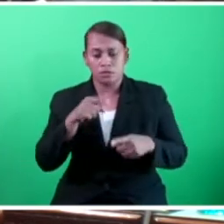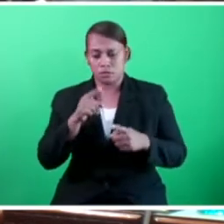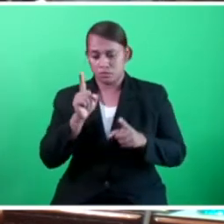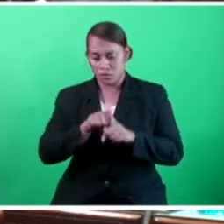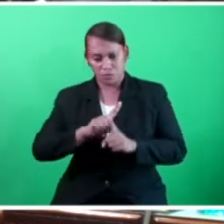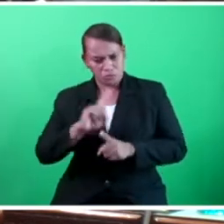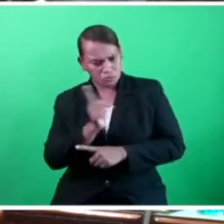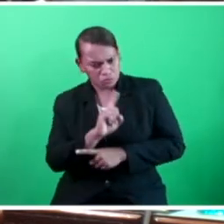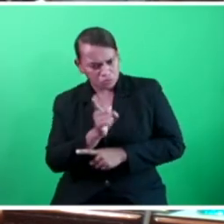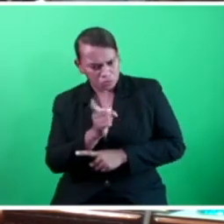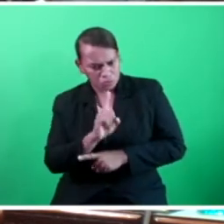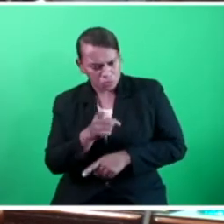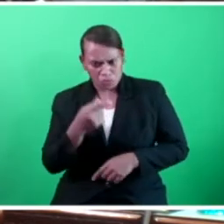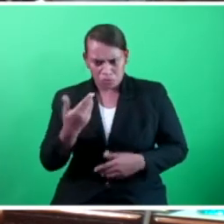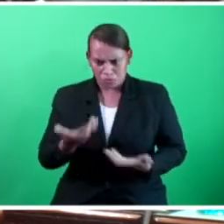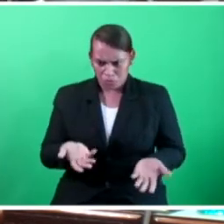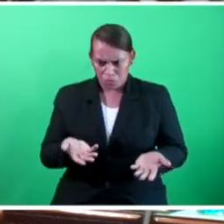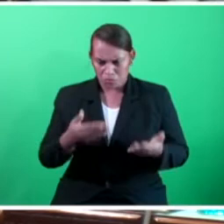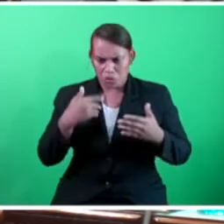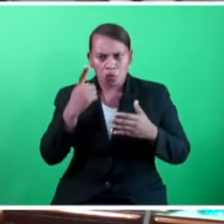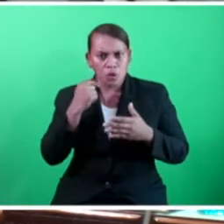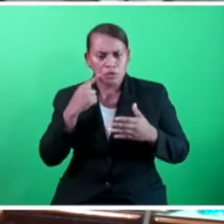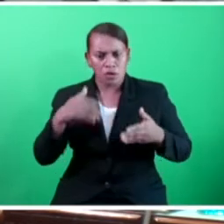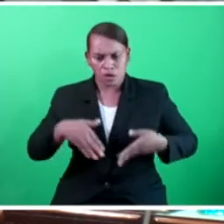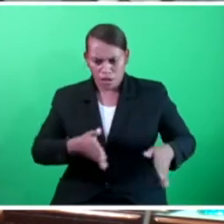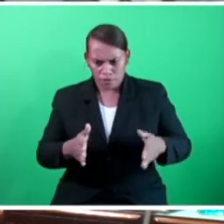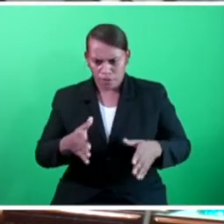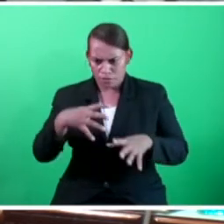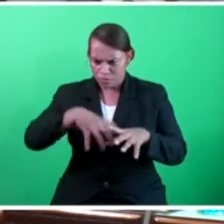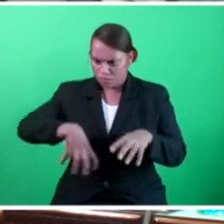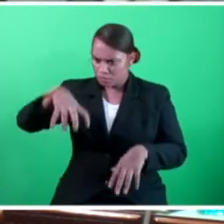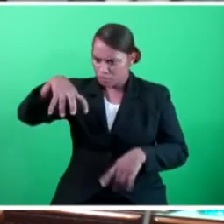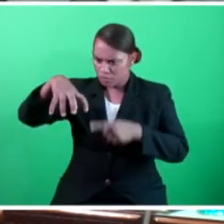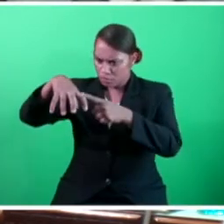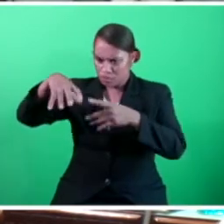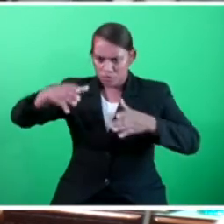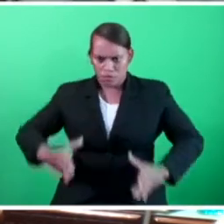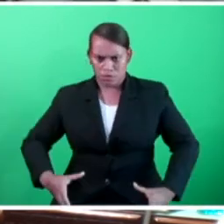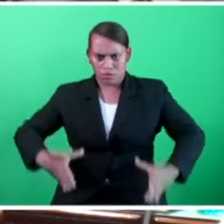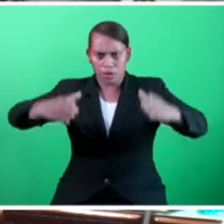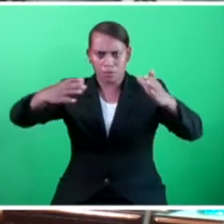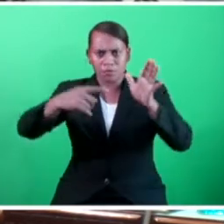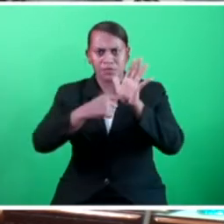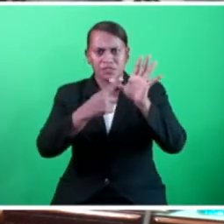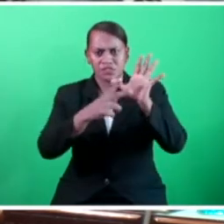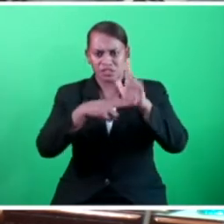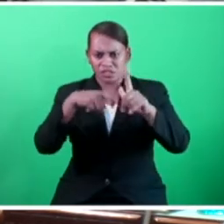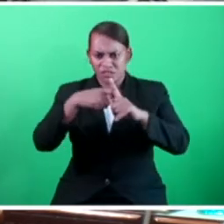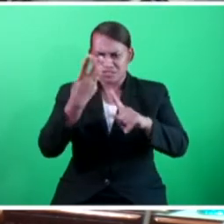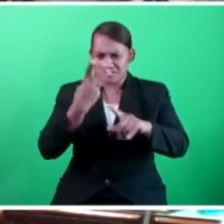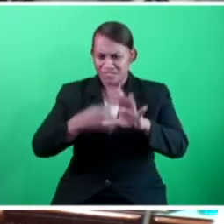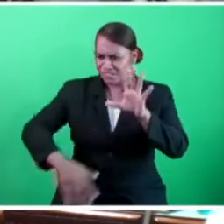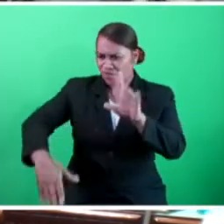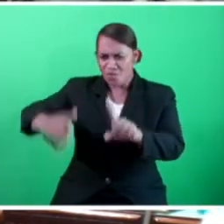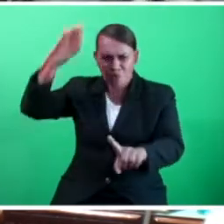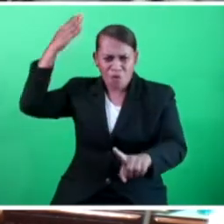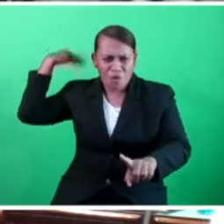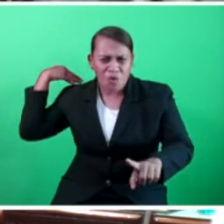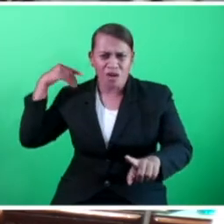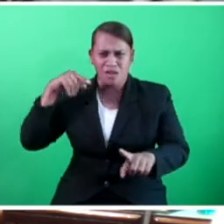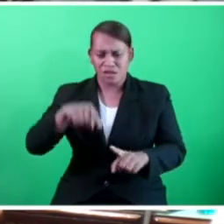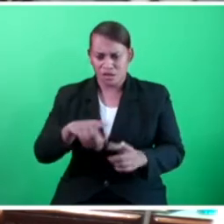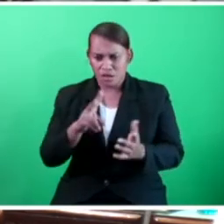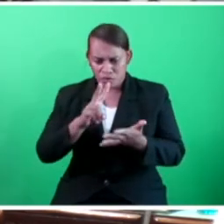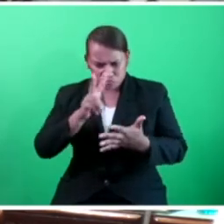up at the catchment. Some 30 years ago, the volume of rainfall that we used to experience was much less than what we